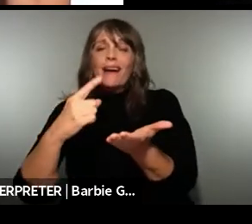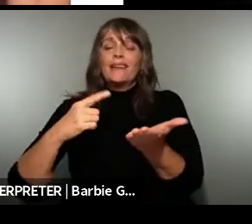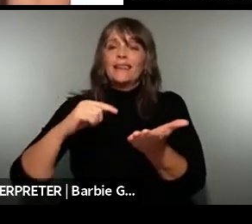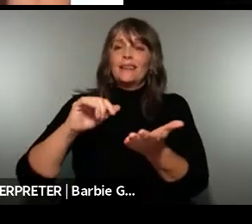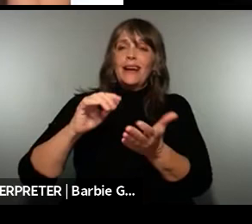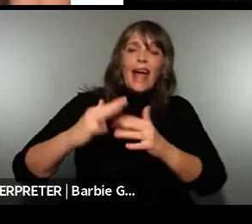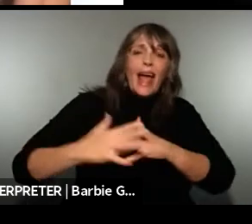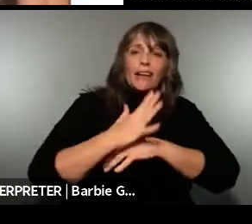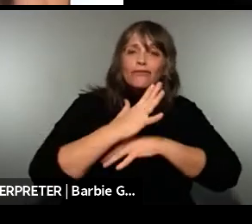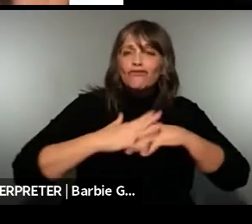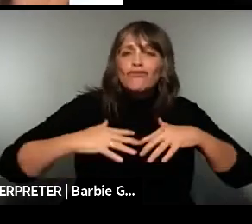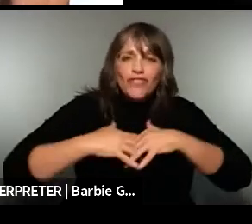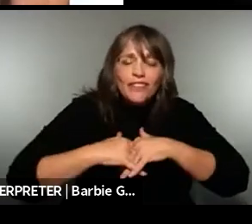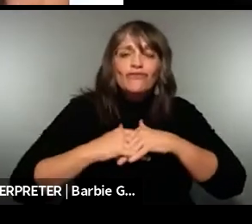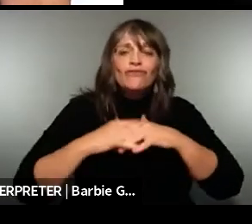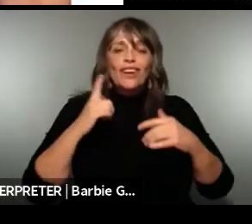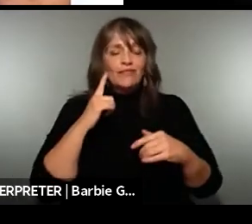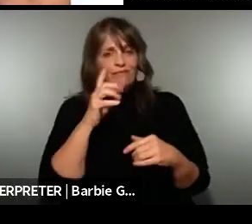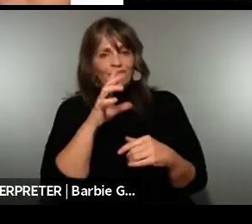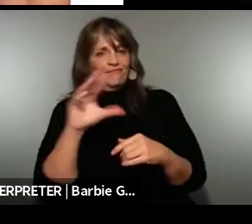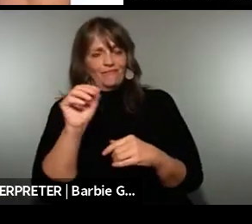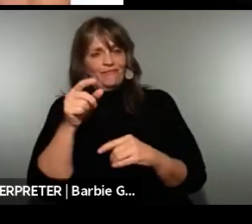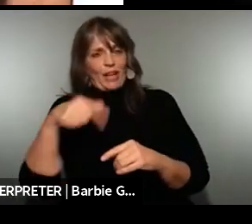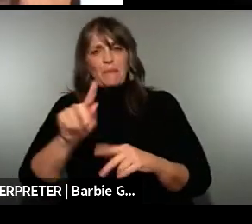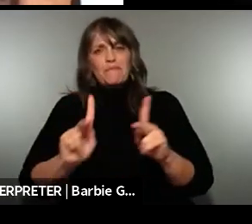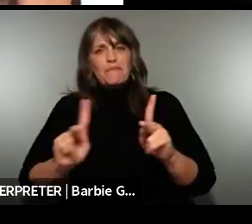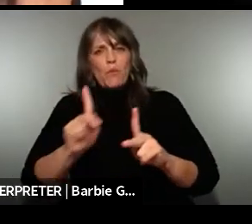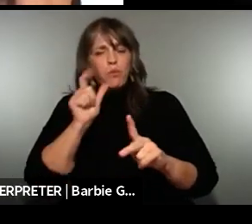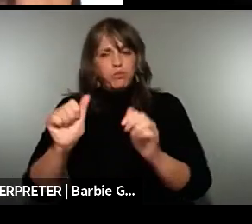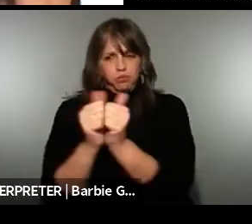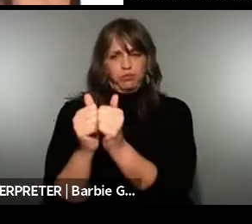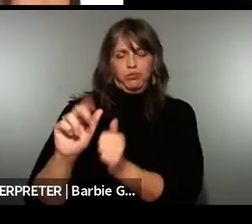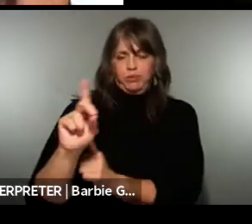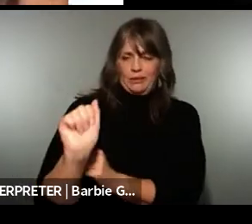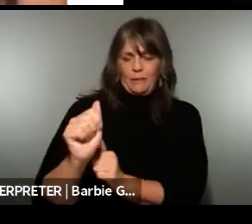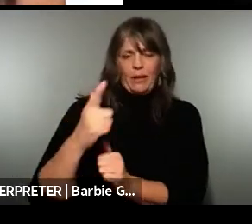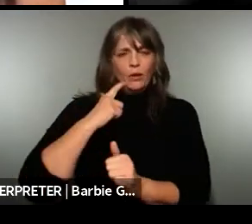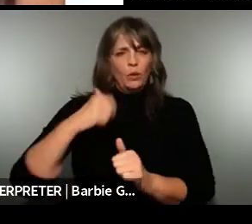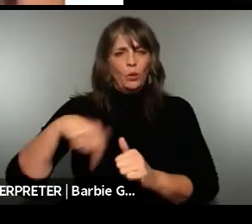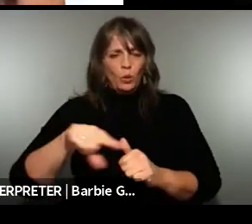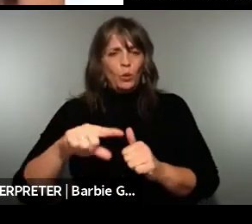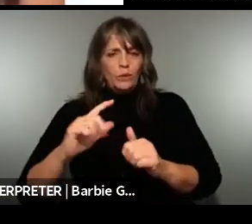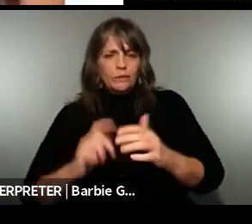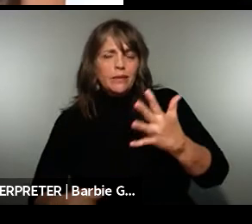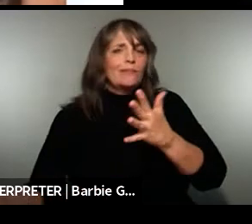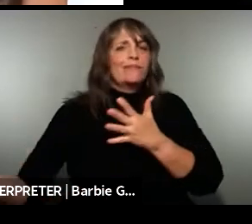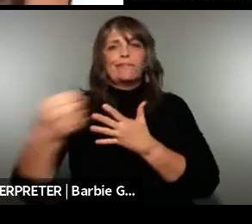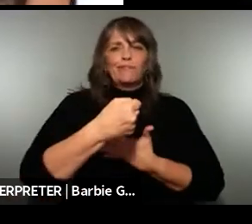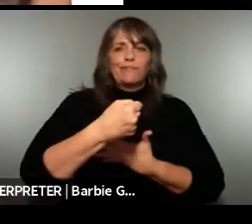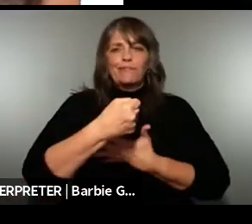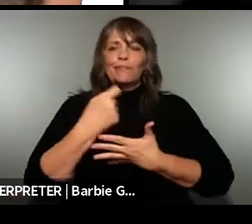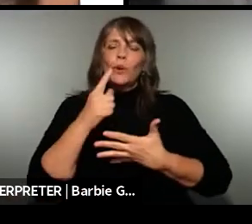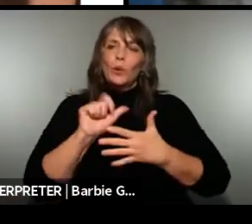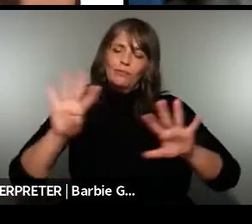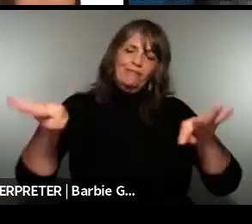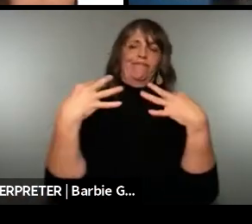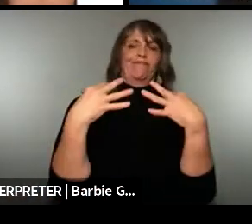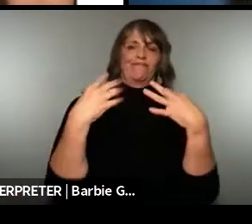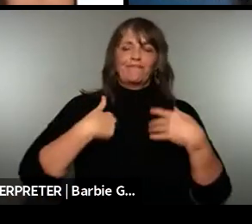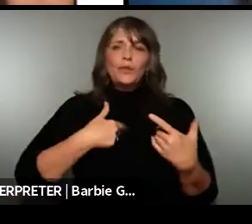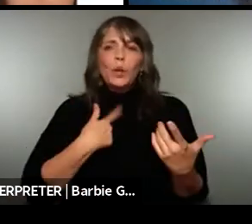folks who are on the front lines of climate change and have been leading climate justice movements for decades. The document itself models